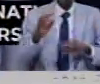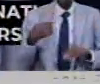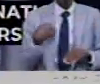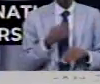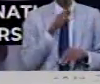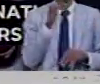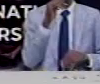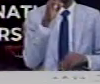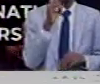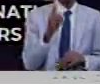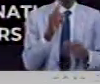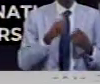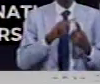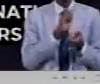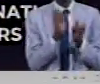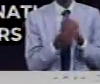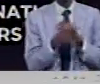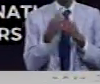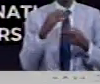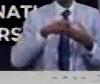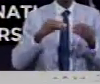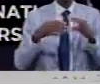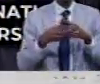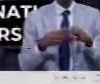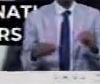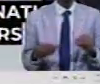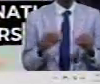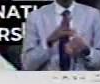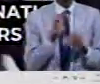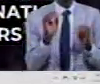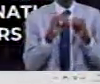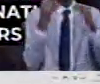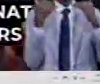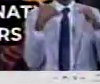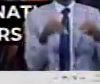rule the nations as we stand tall as rising stars.